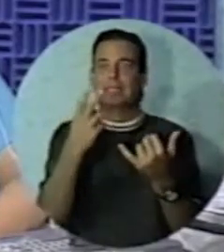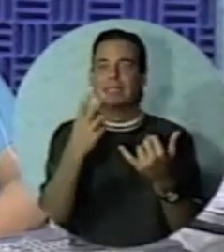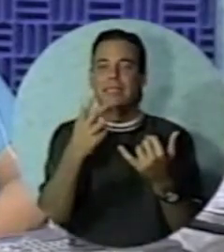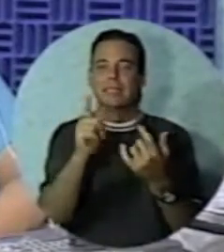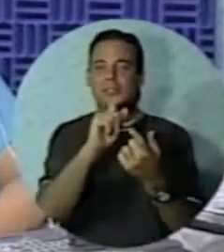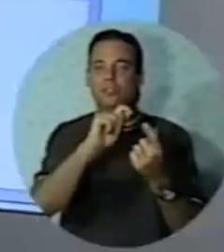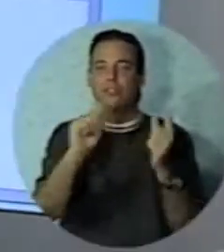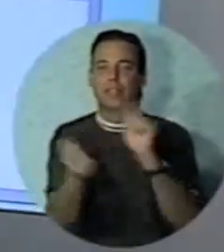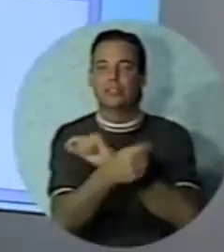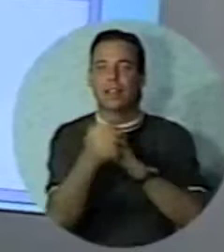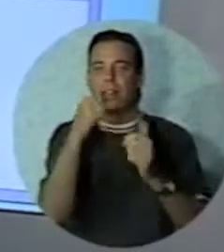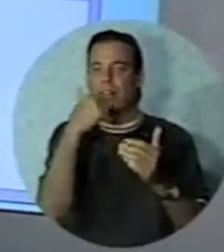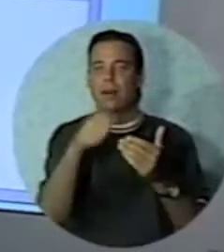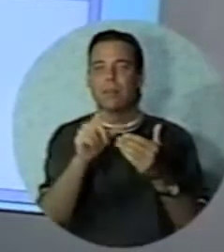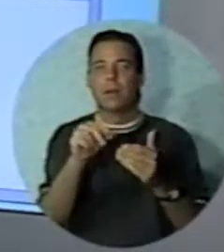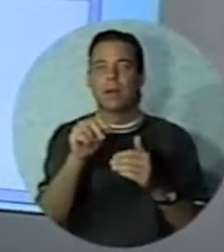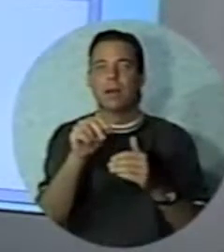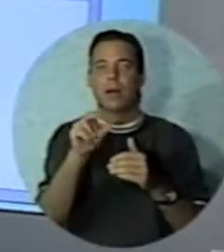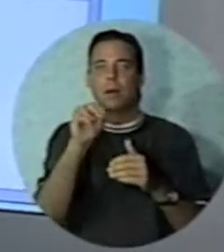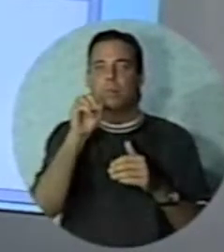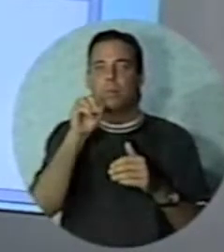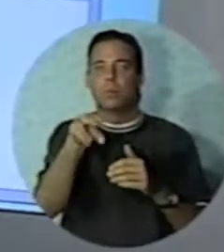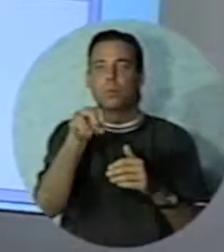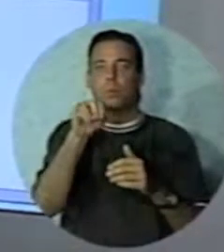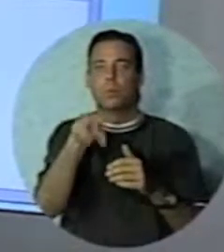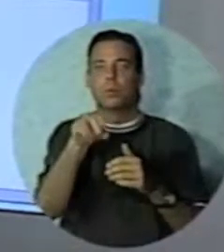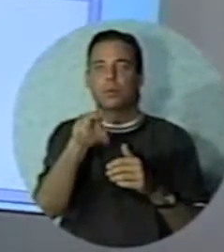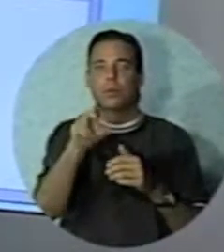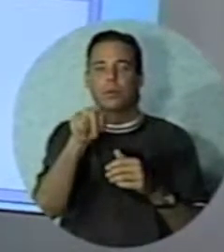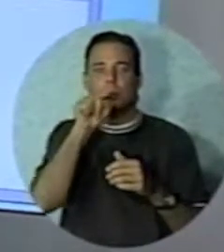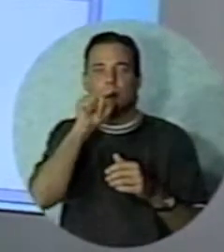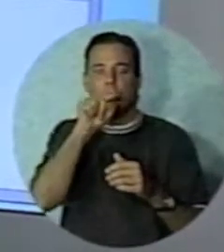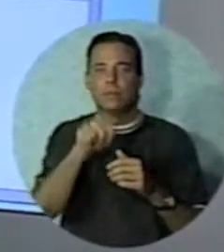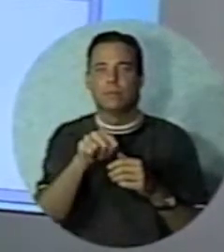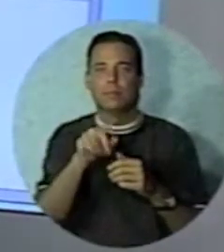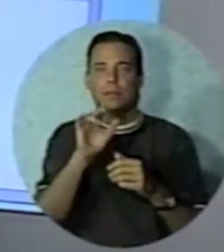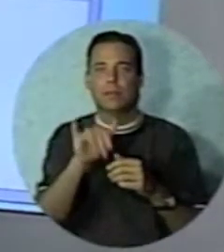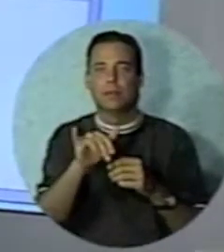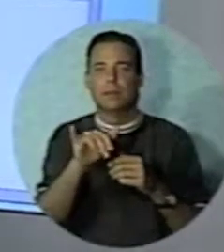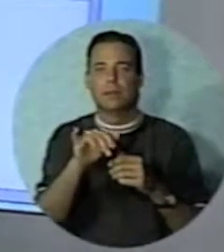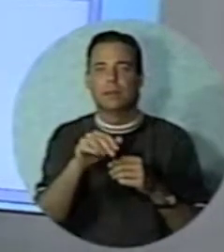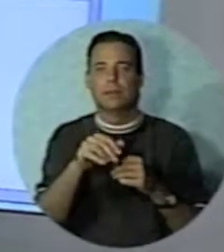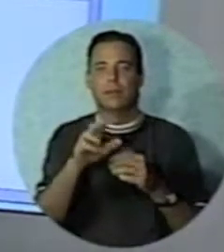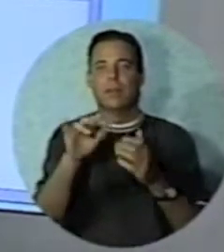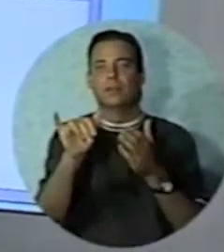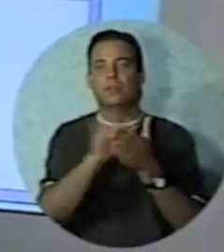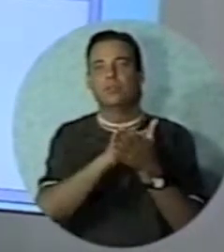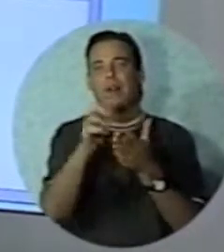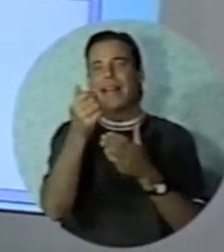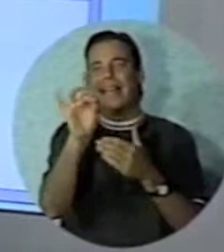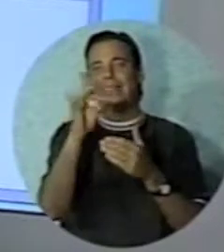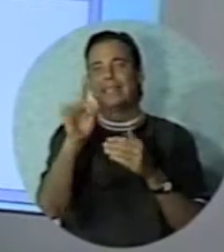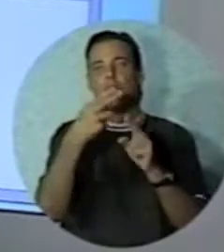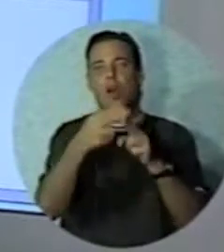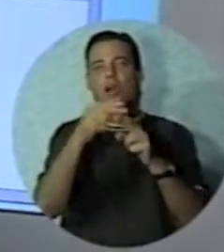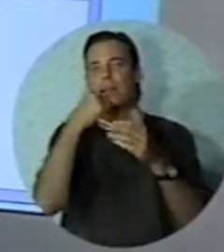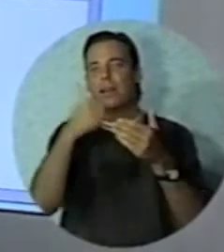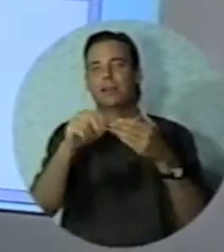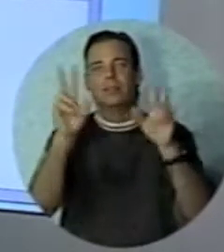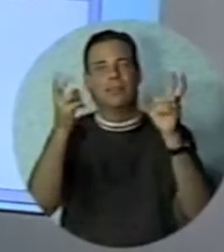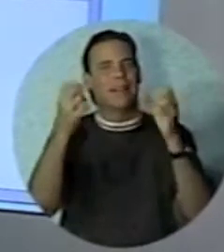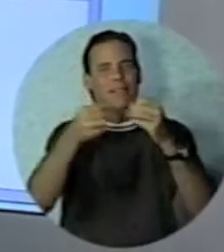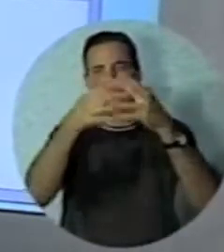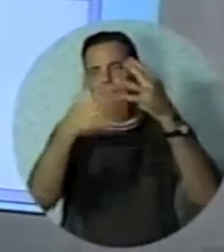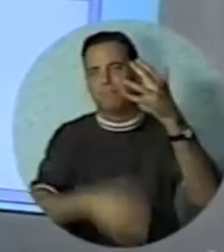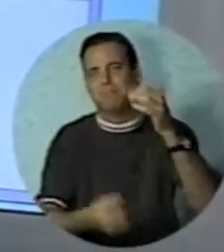changing fonts by puffing on the sip and puff switch. There's New York 18. You can have an innumerable